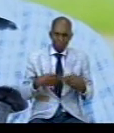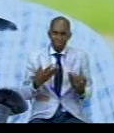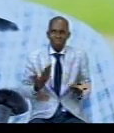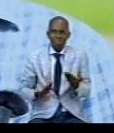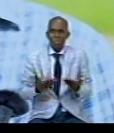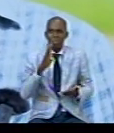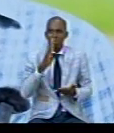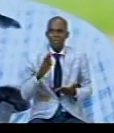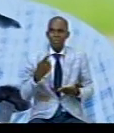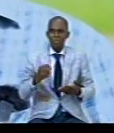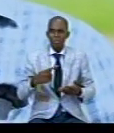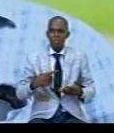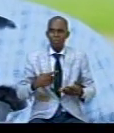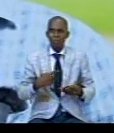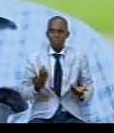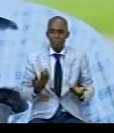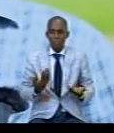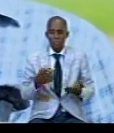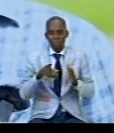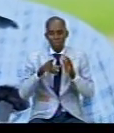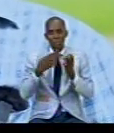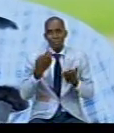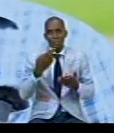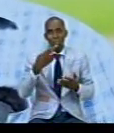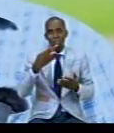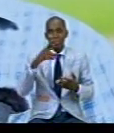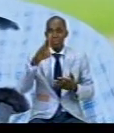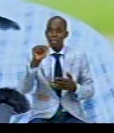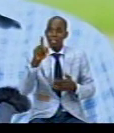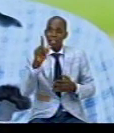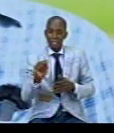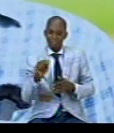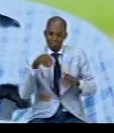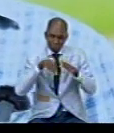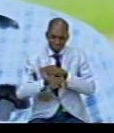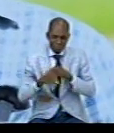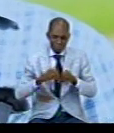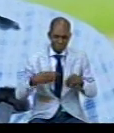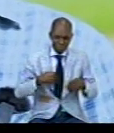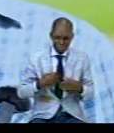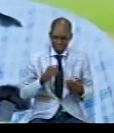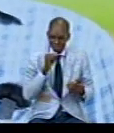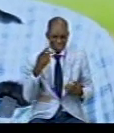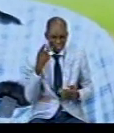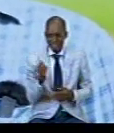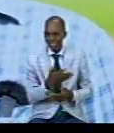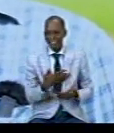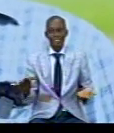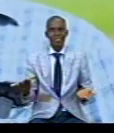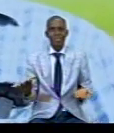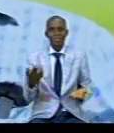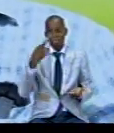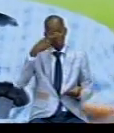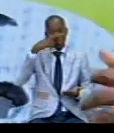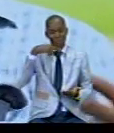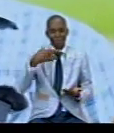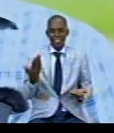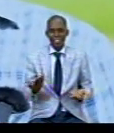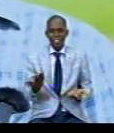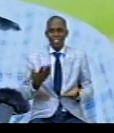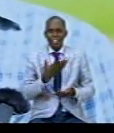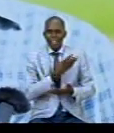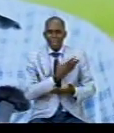rat that got in there. I couldn't see anything. So I lie down back. So when it was Sunday